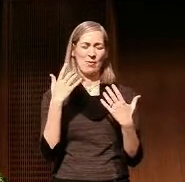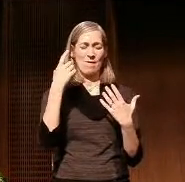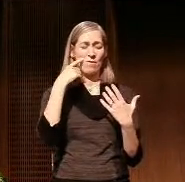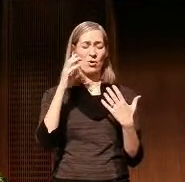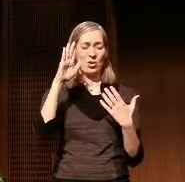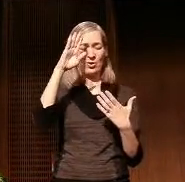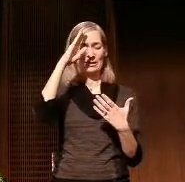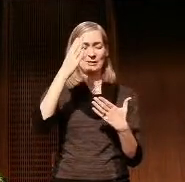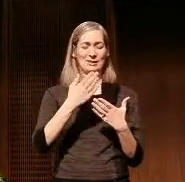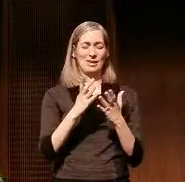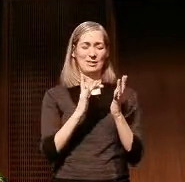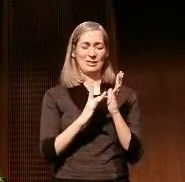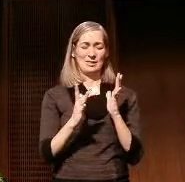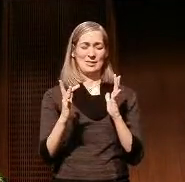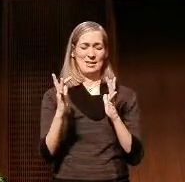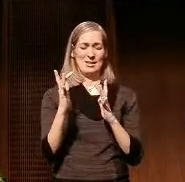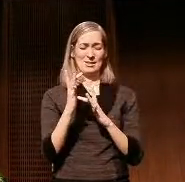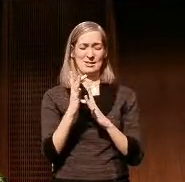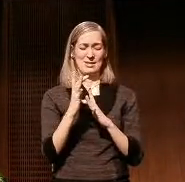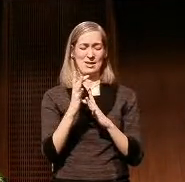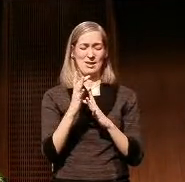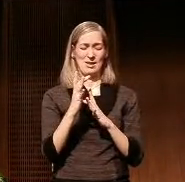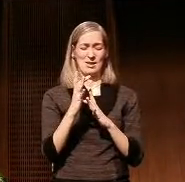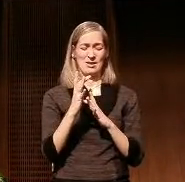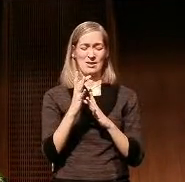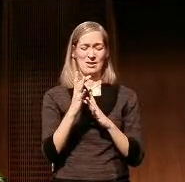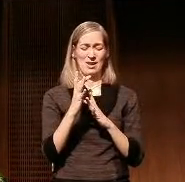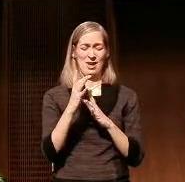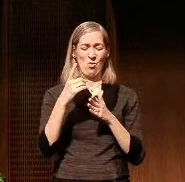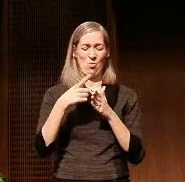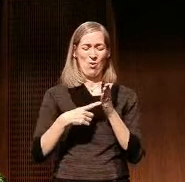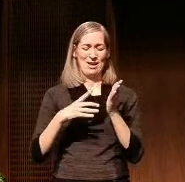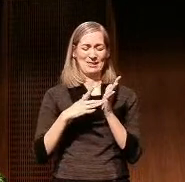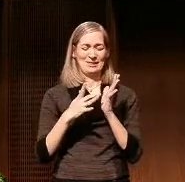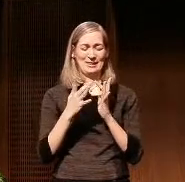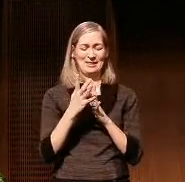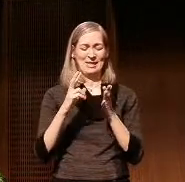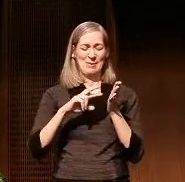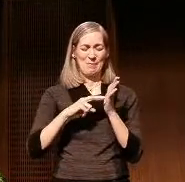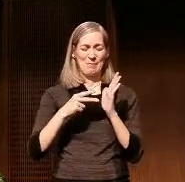for your son, Jesus, and for what he means to all of us.